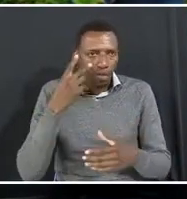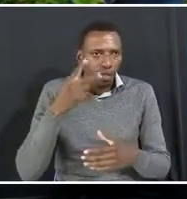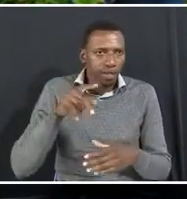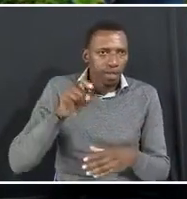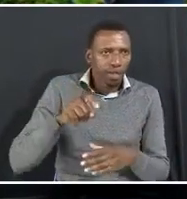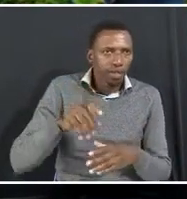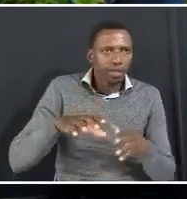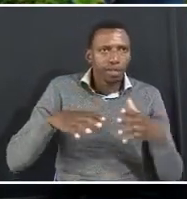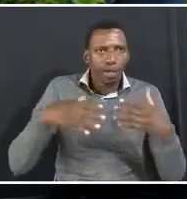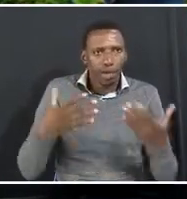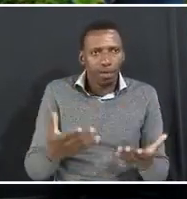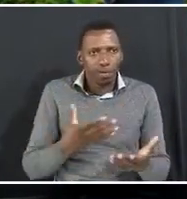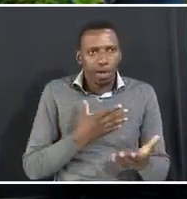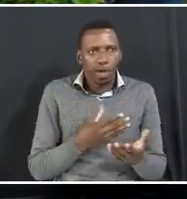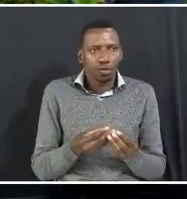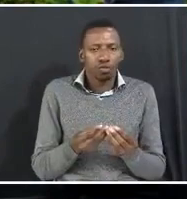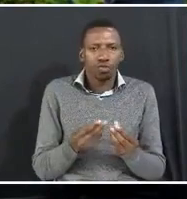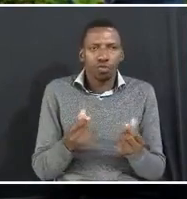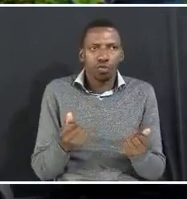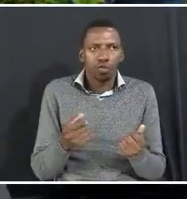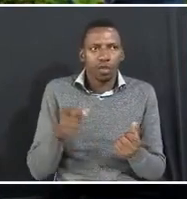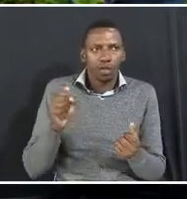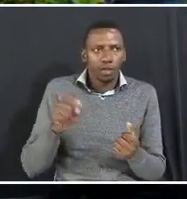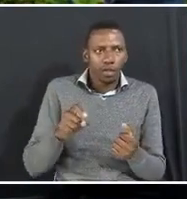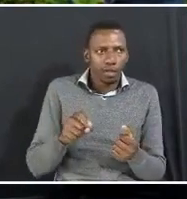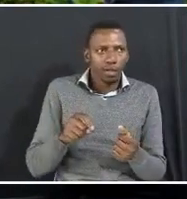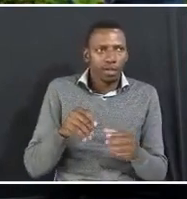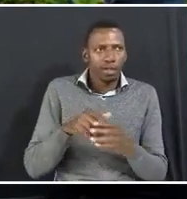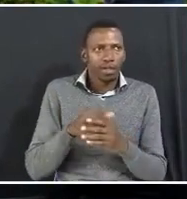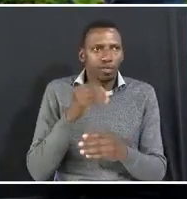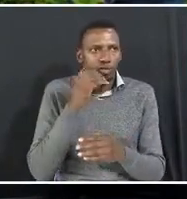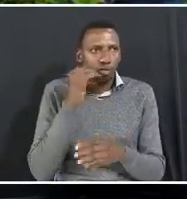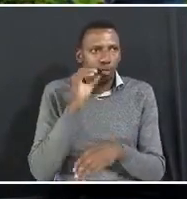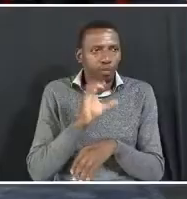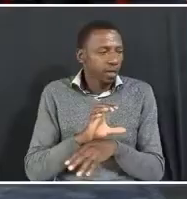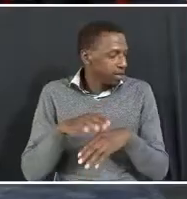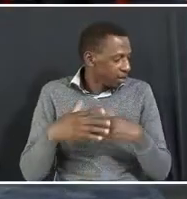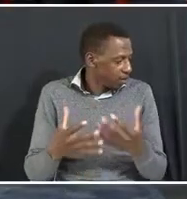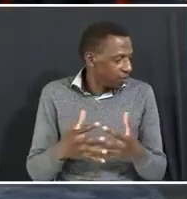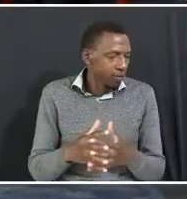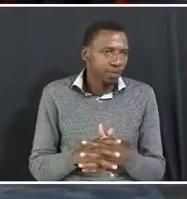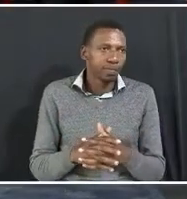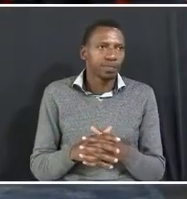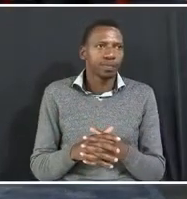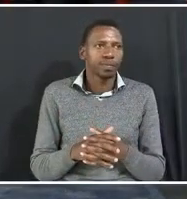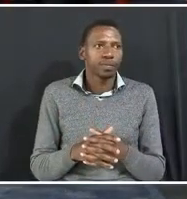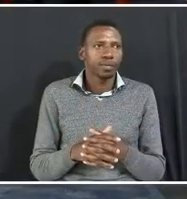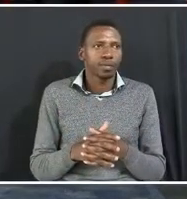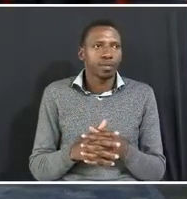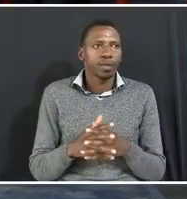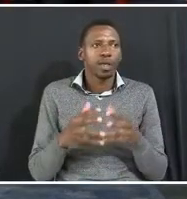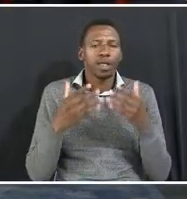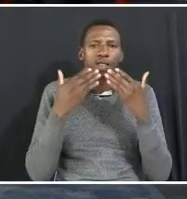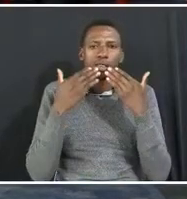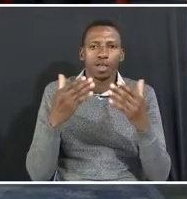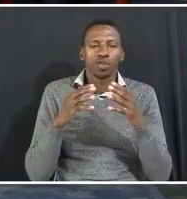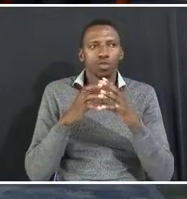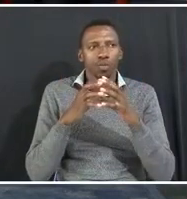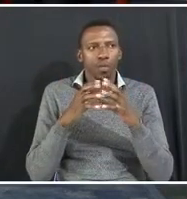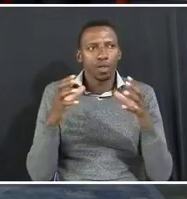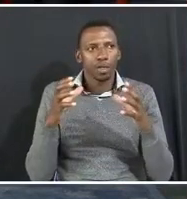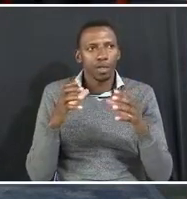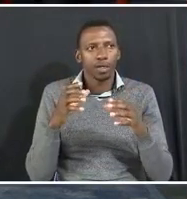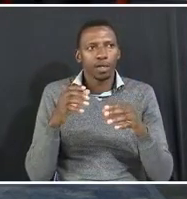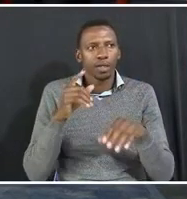needs and take care of the needs of within the home church? Thank you so very much. When the home church